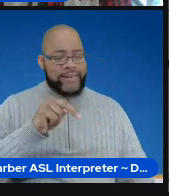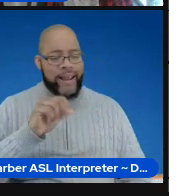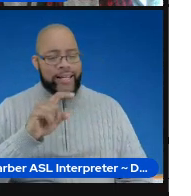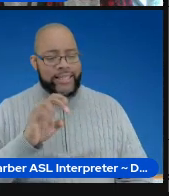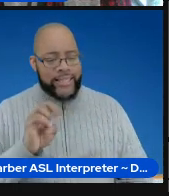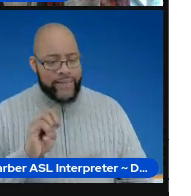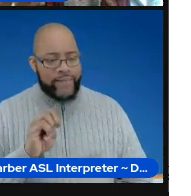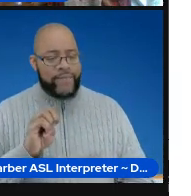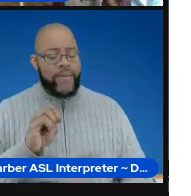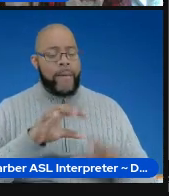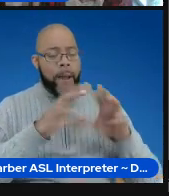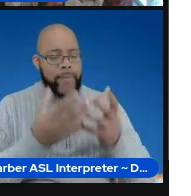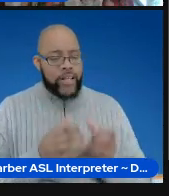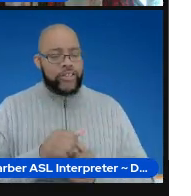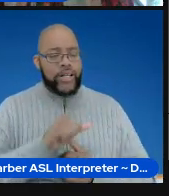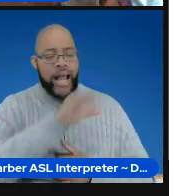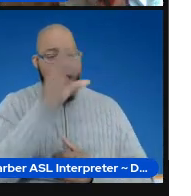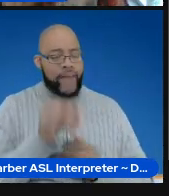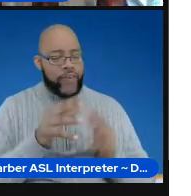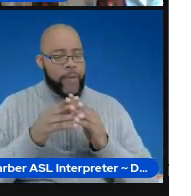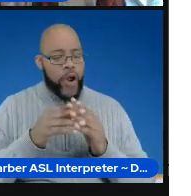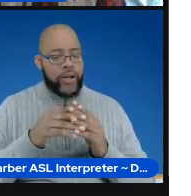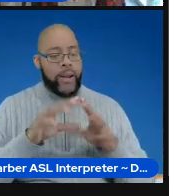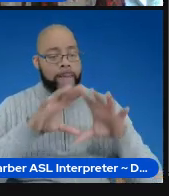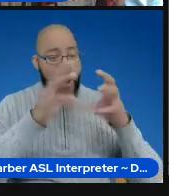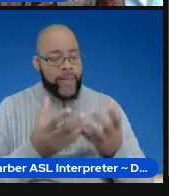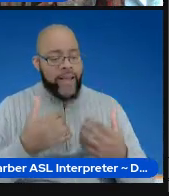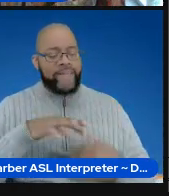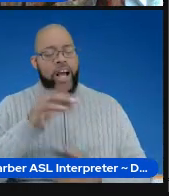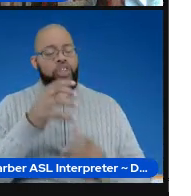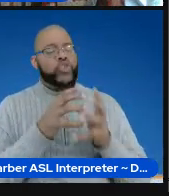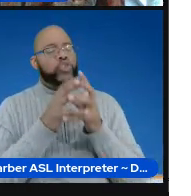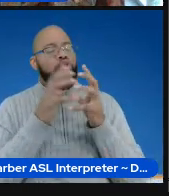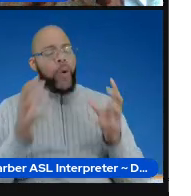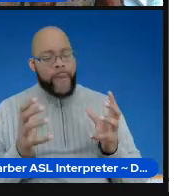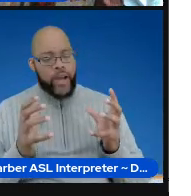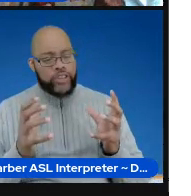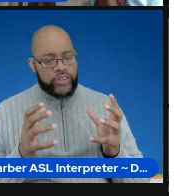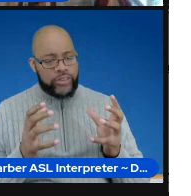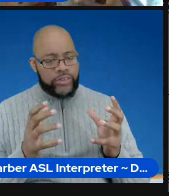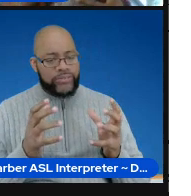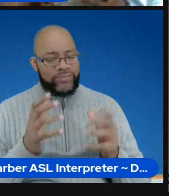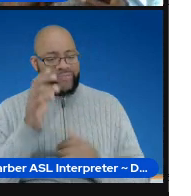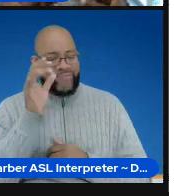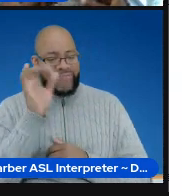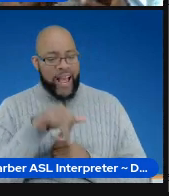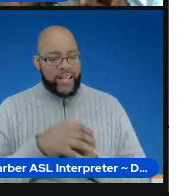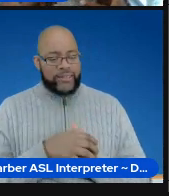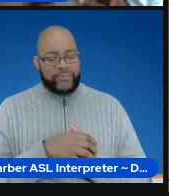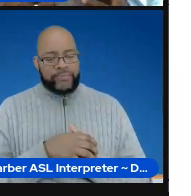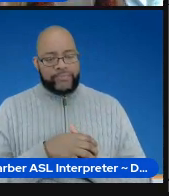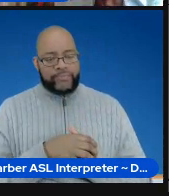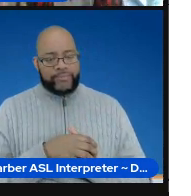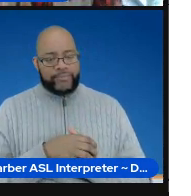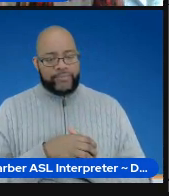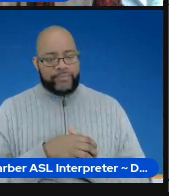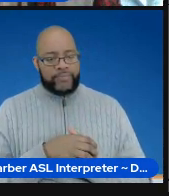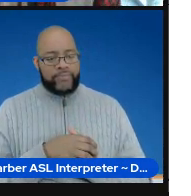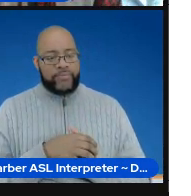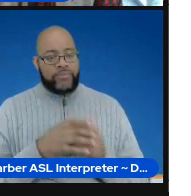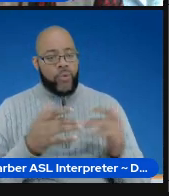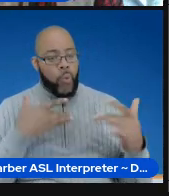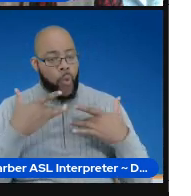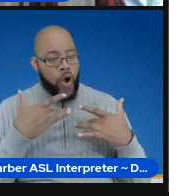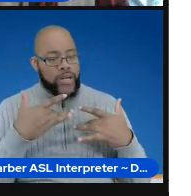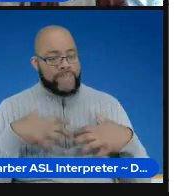African American communities, all were finding so much of that that worry and that